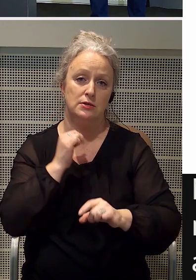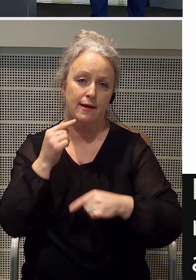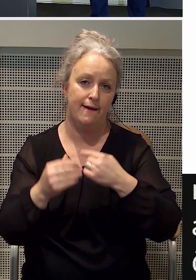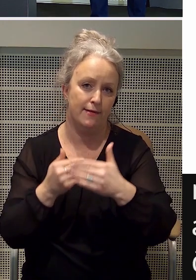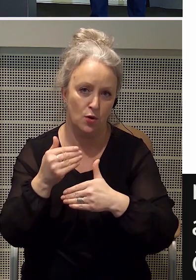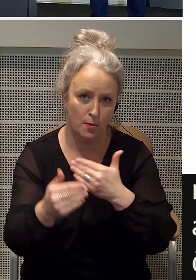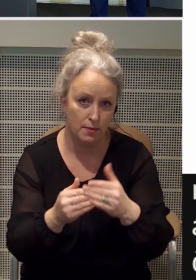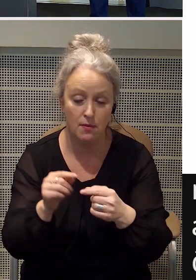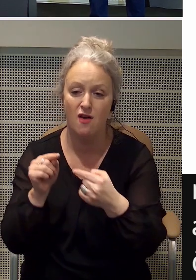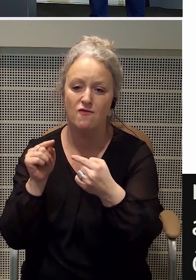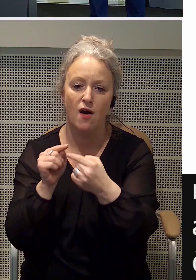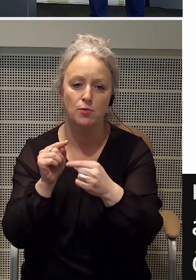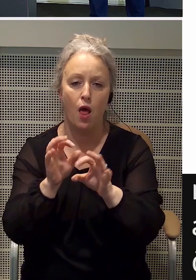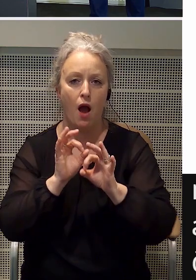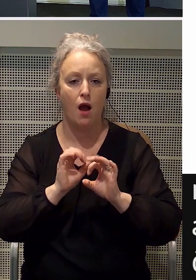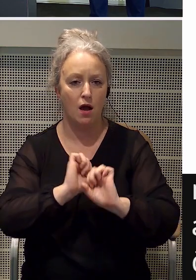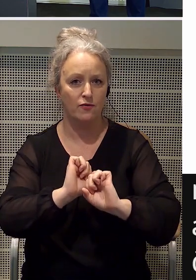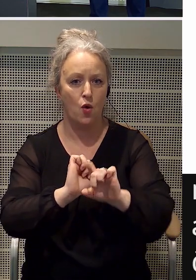first